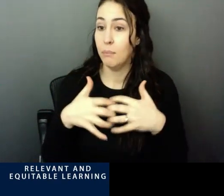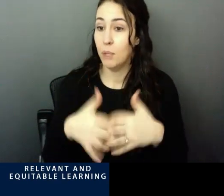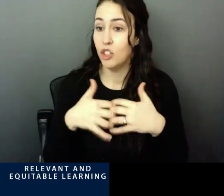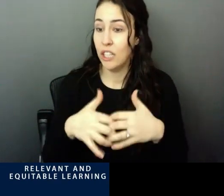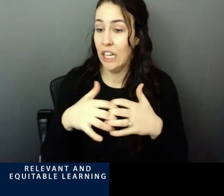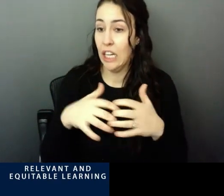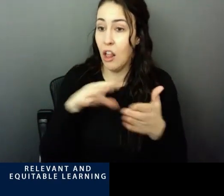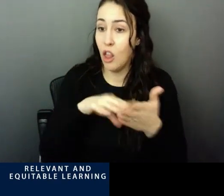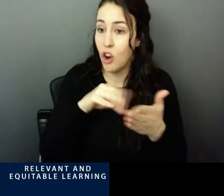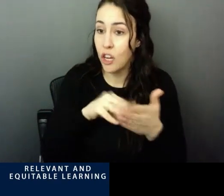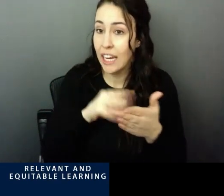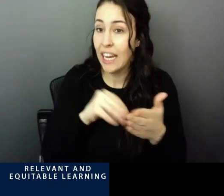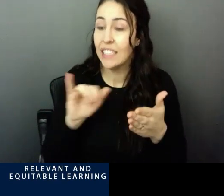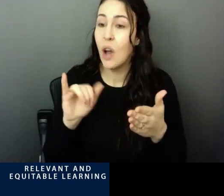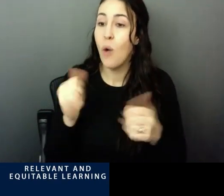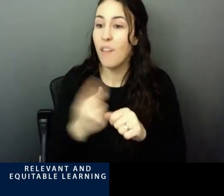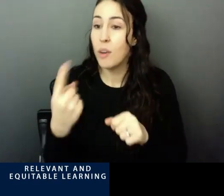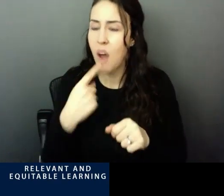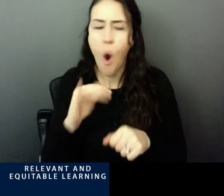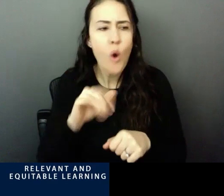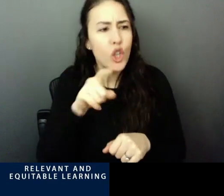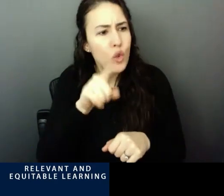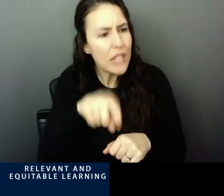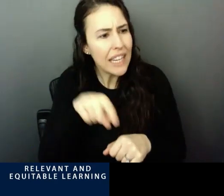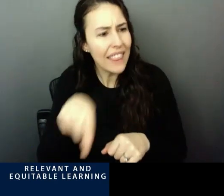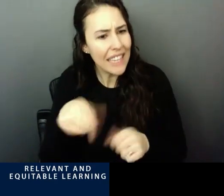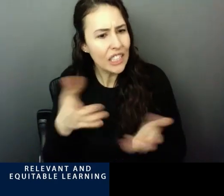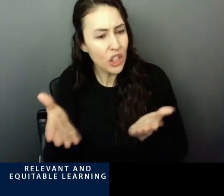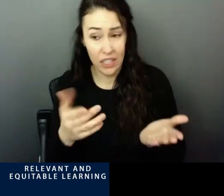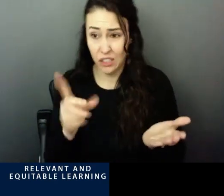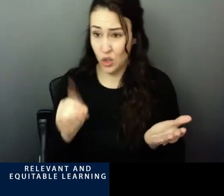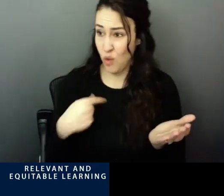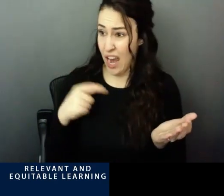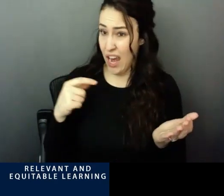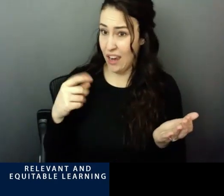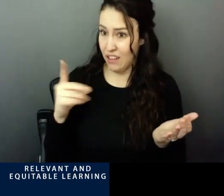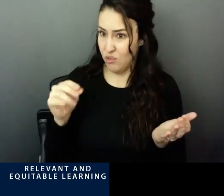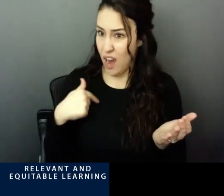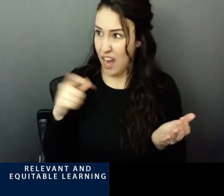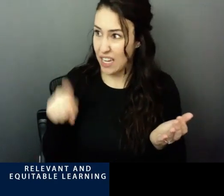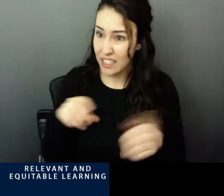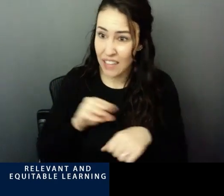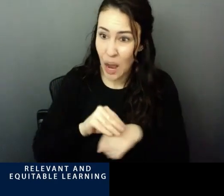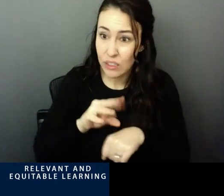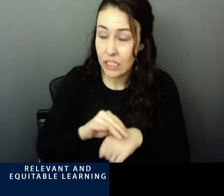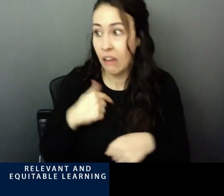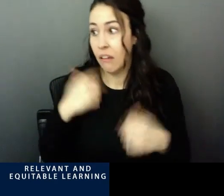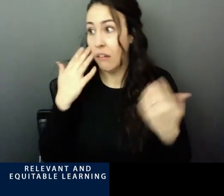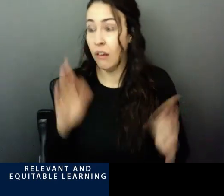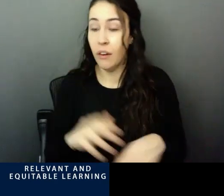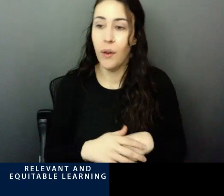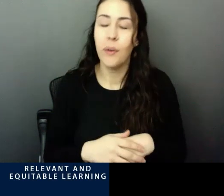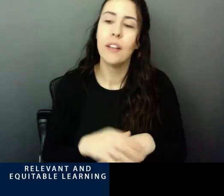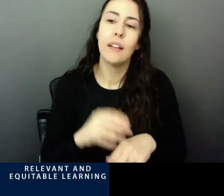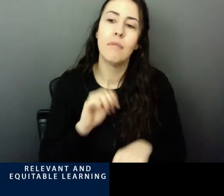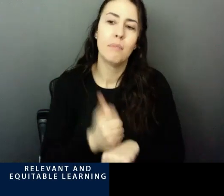have, like, you know, everyone's like, oh, you need this service. Do I need counseling? I don't know. Based on a variety of behaviors, not